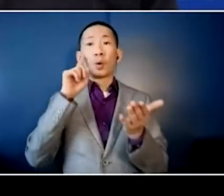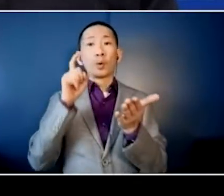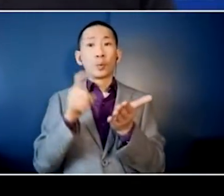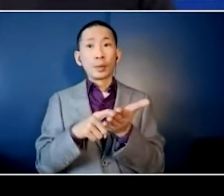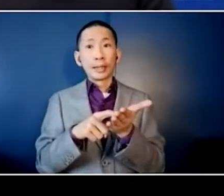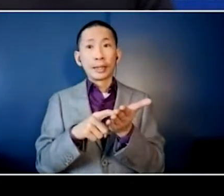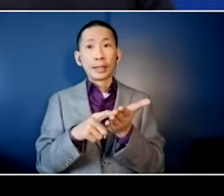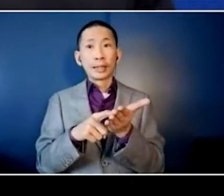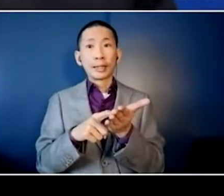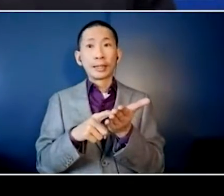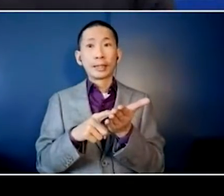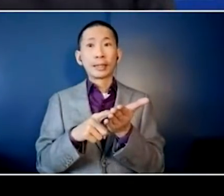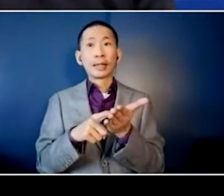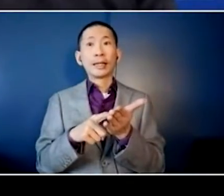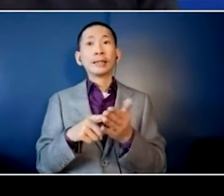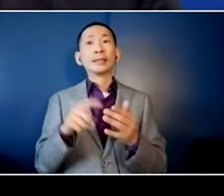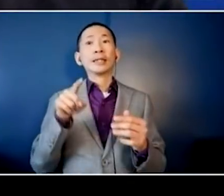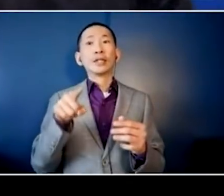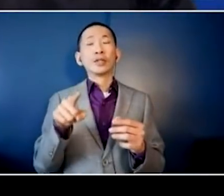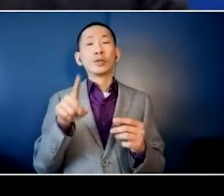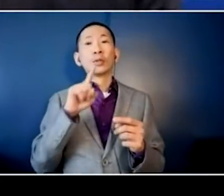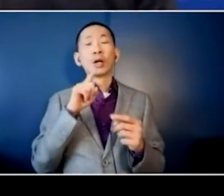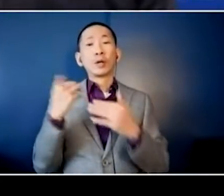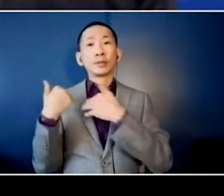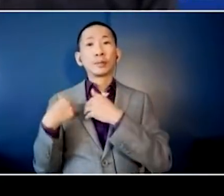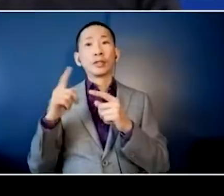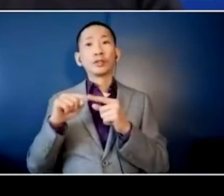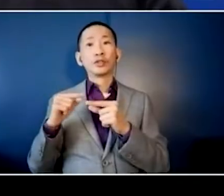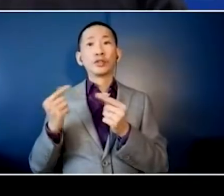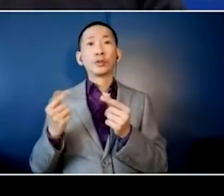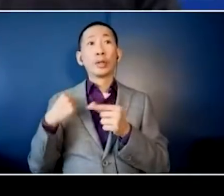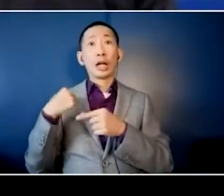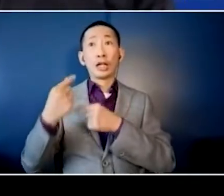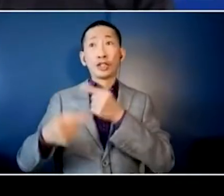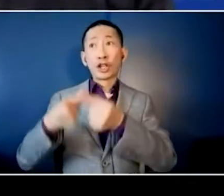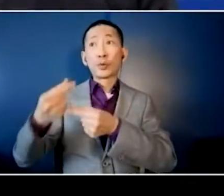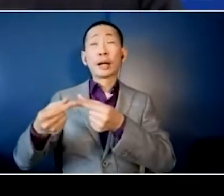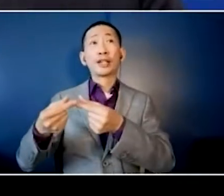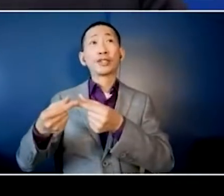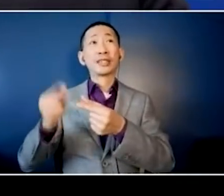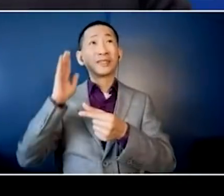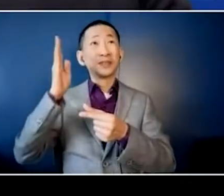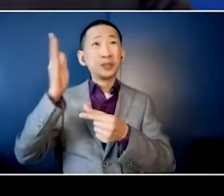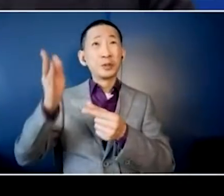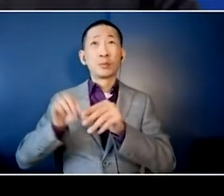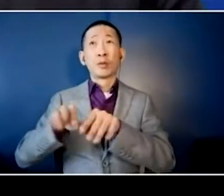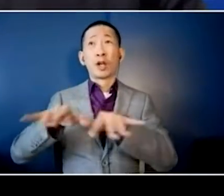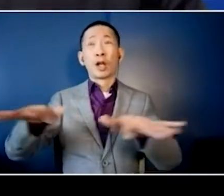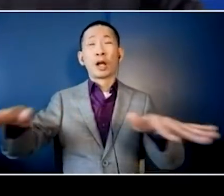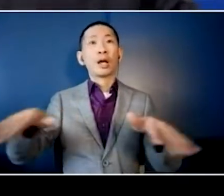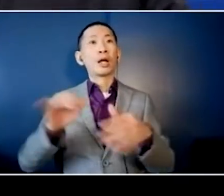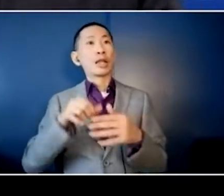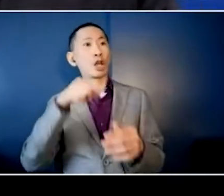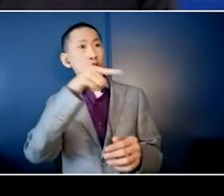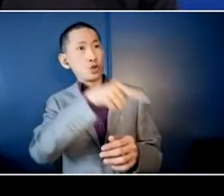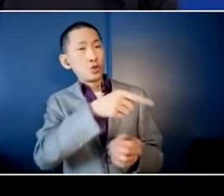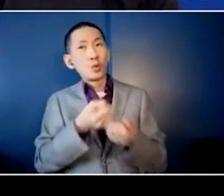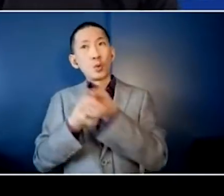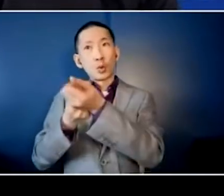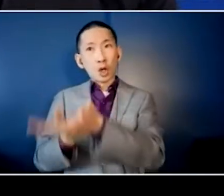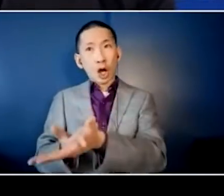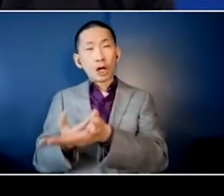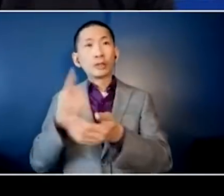responsible 2 or 3 generations of infections down the pike that you're actually responsible for somebody